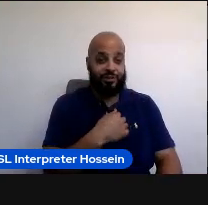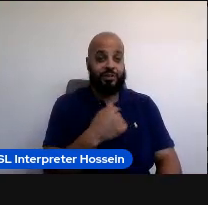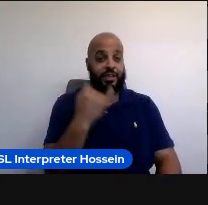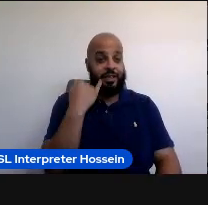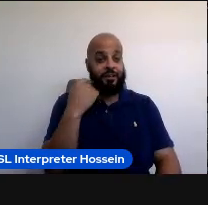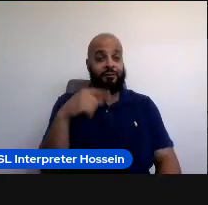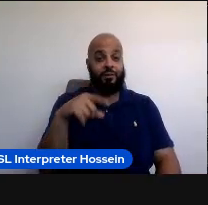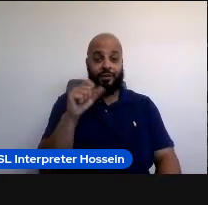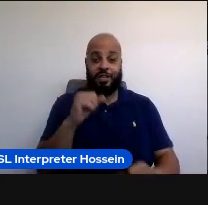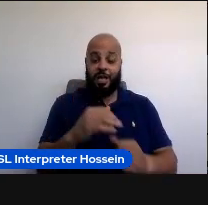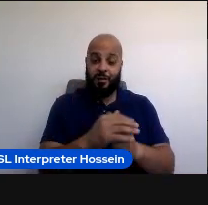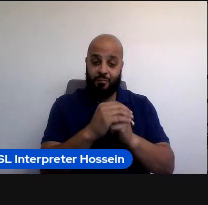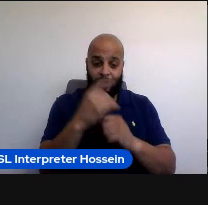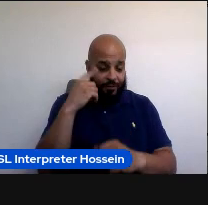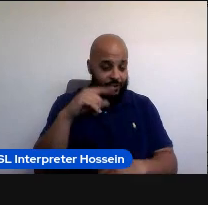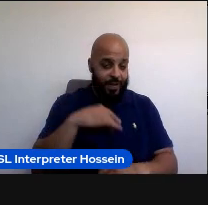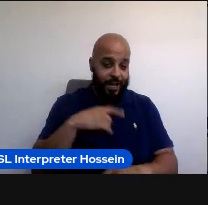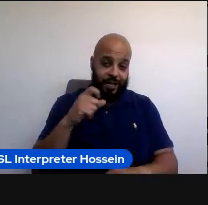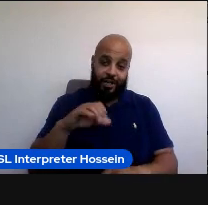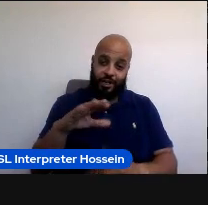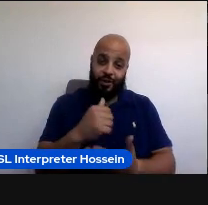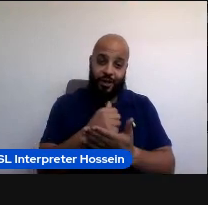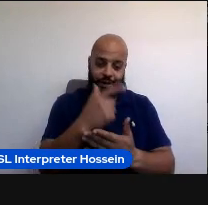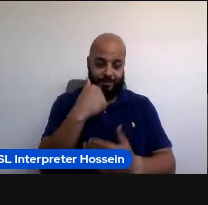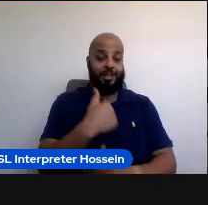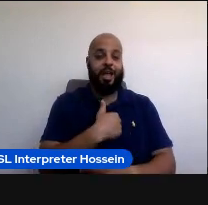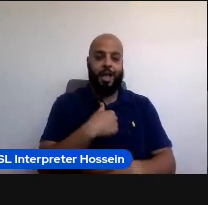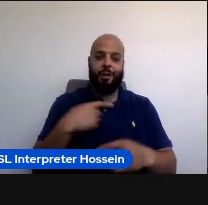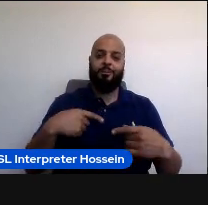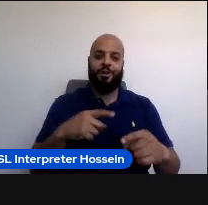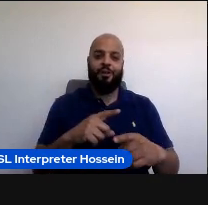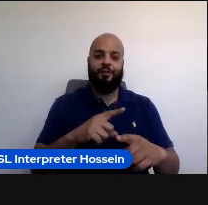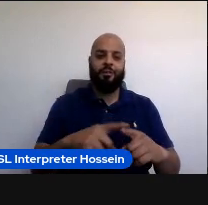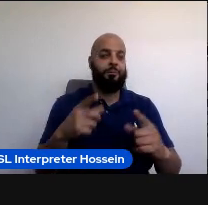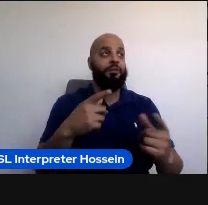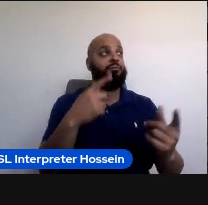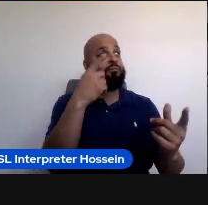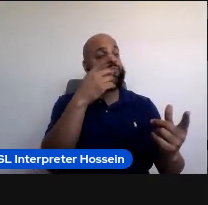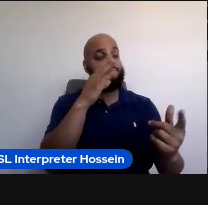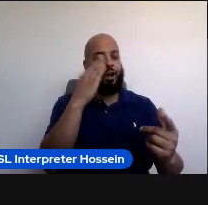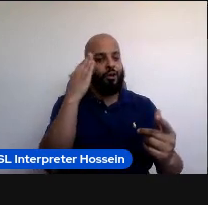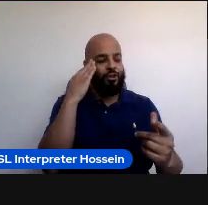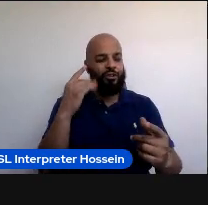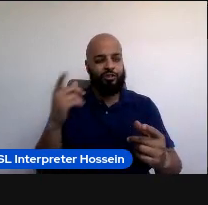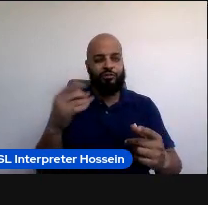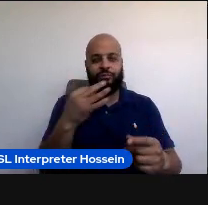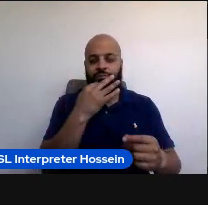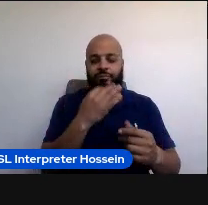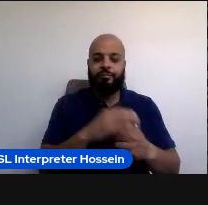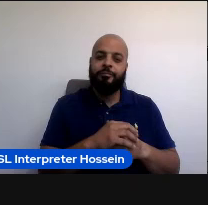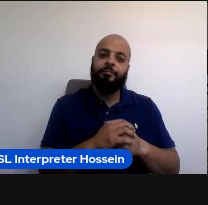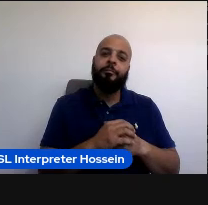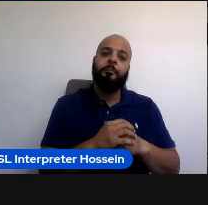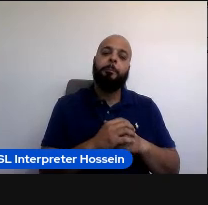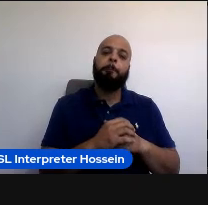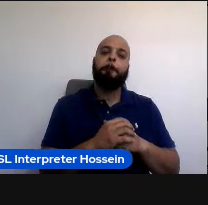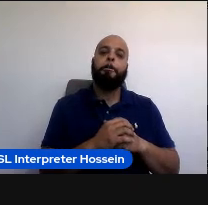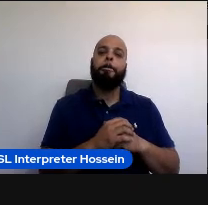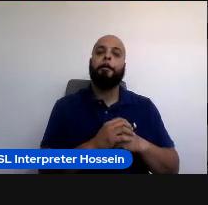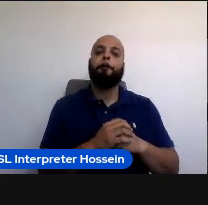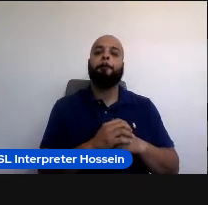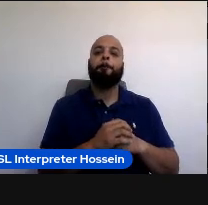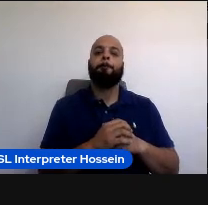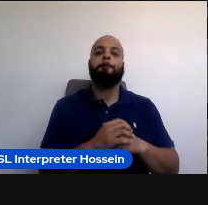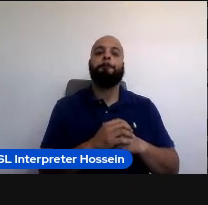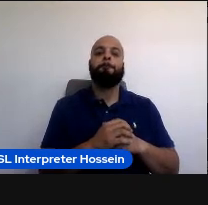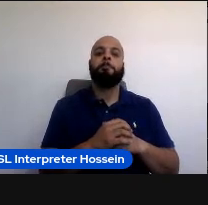warriors out there, I need your help because I'm nervous. But Lord knows, I think she's got it. The paper